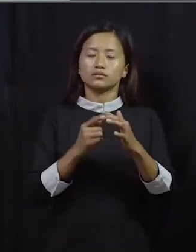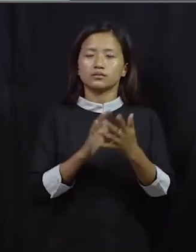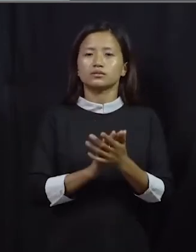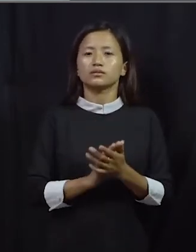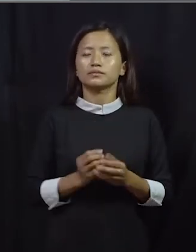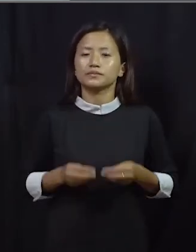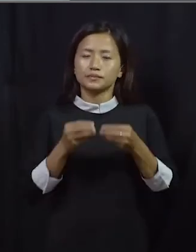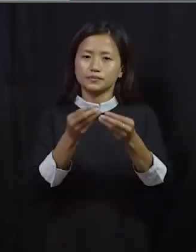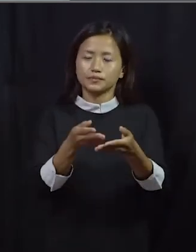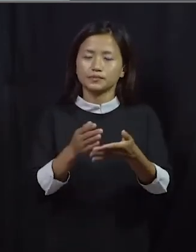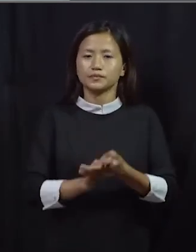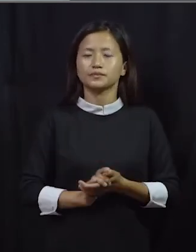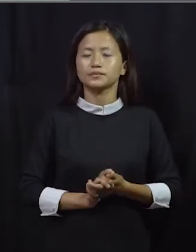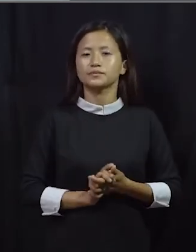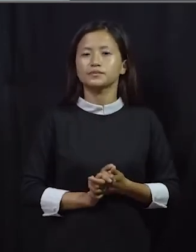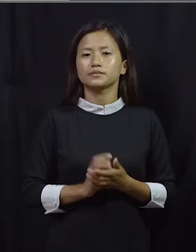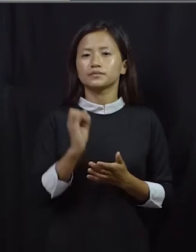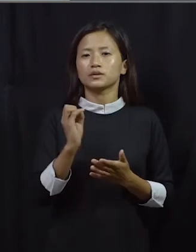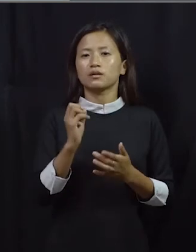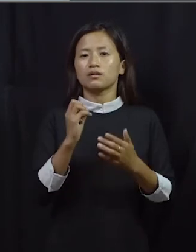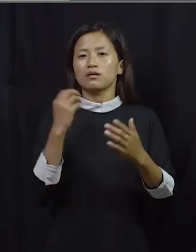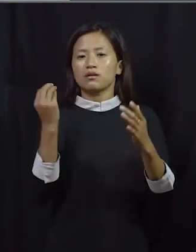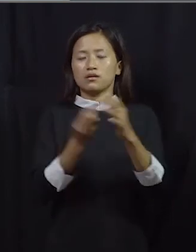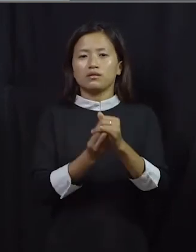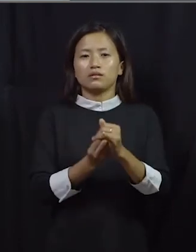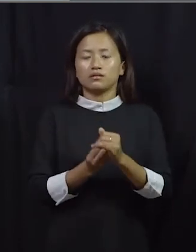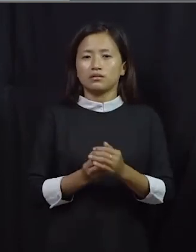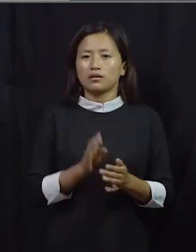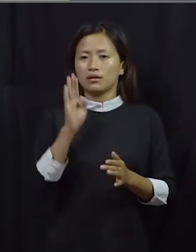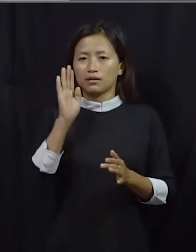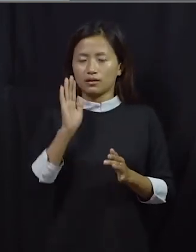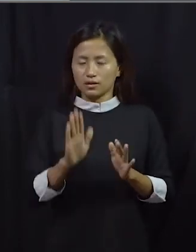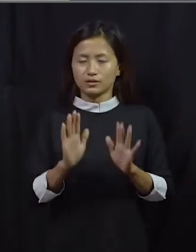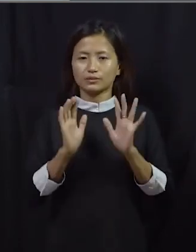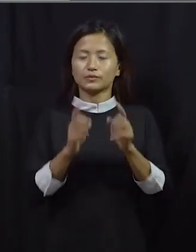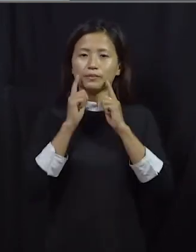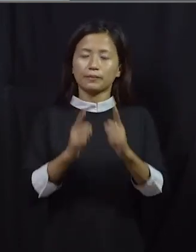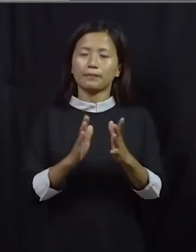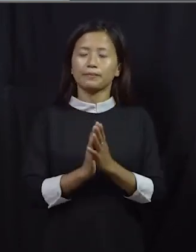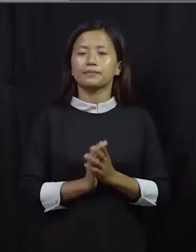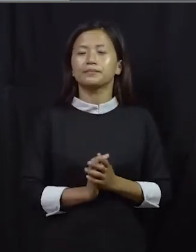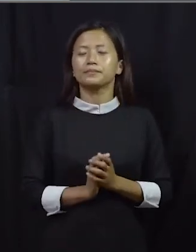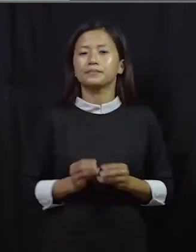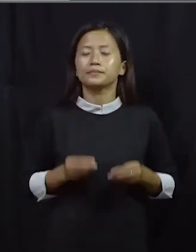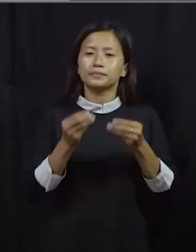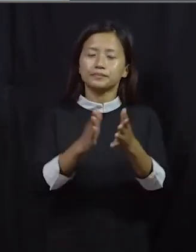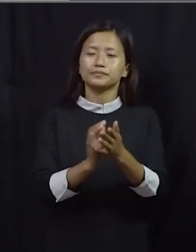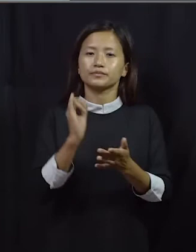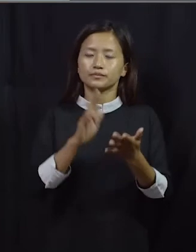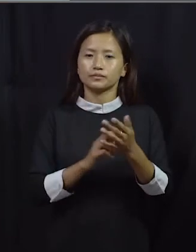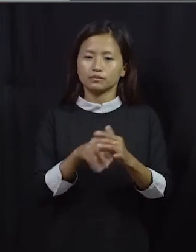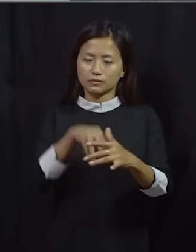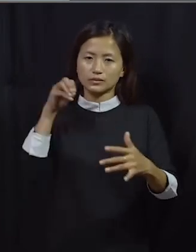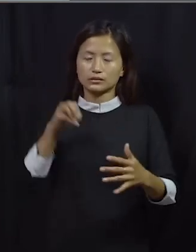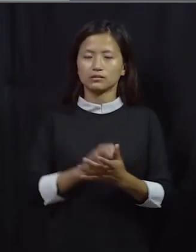has been provided. So interest on additional capital has been provided, but interest on capital